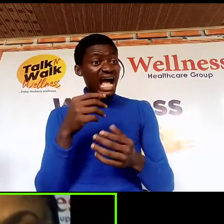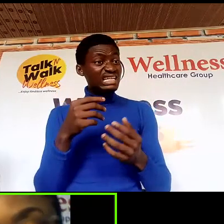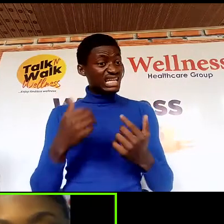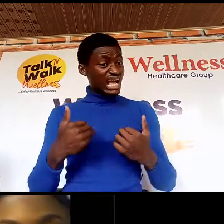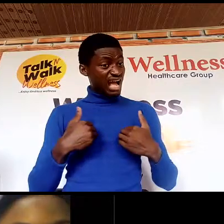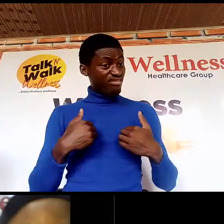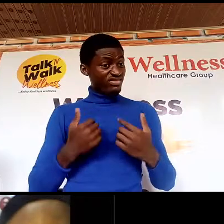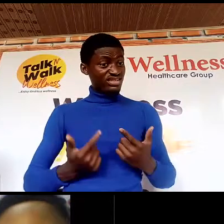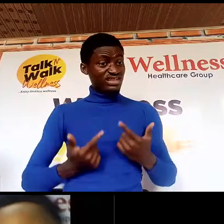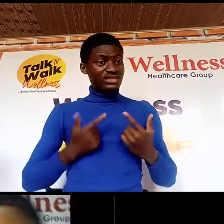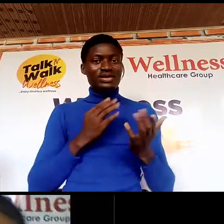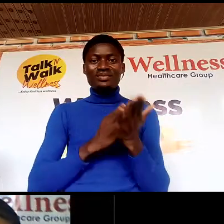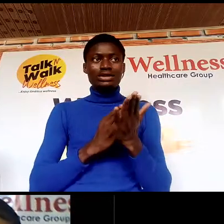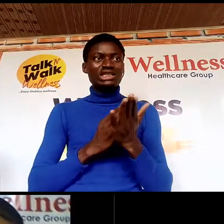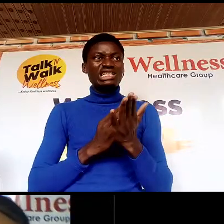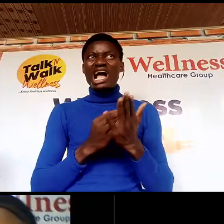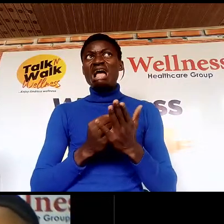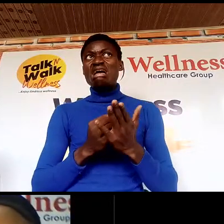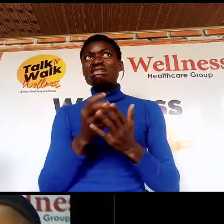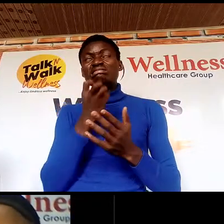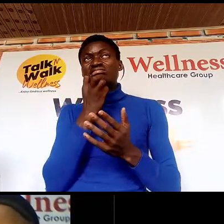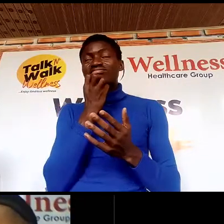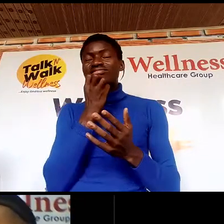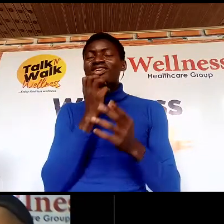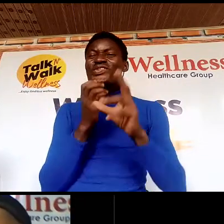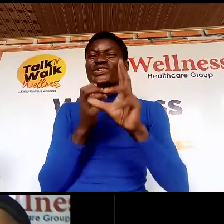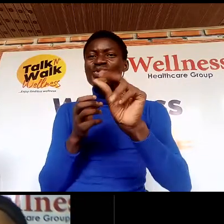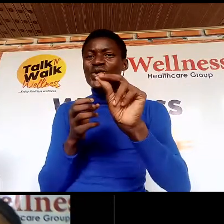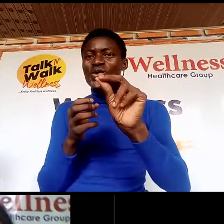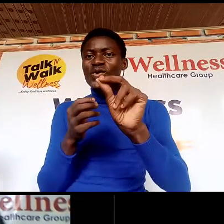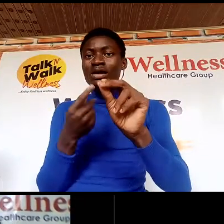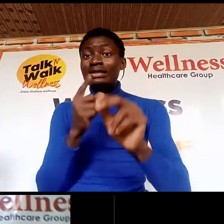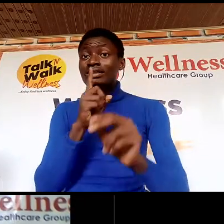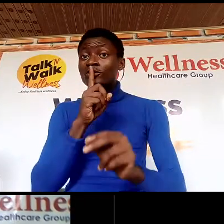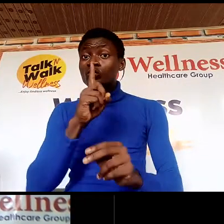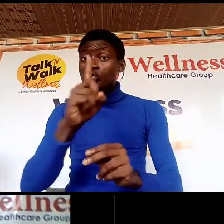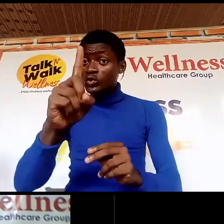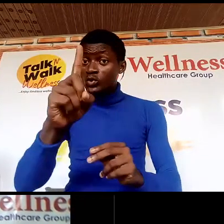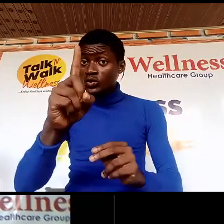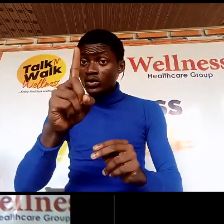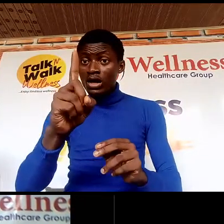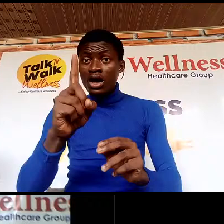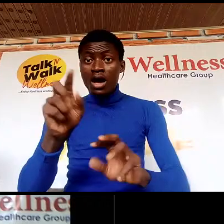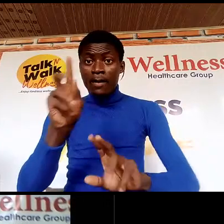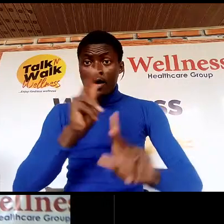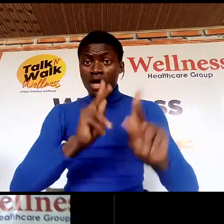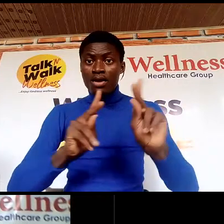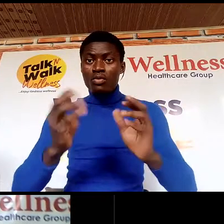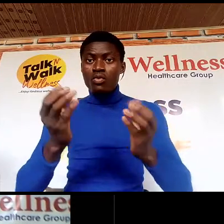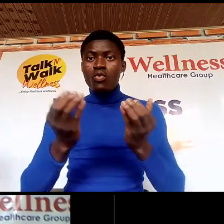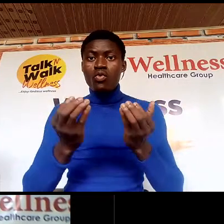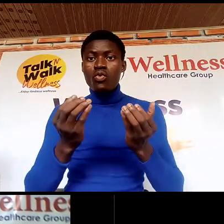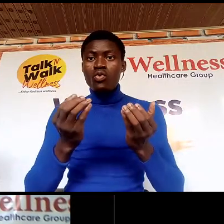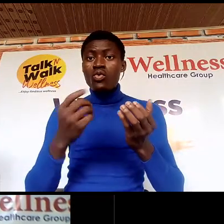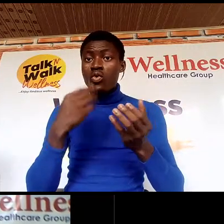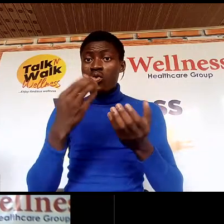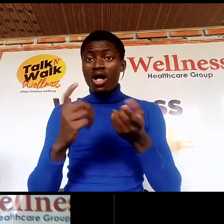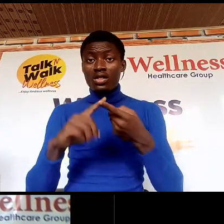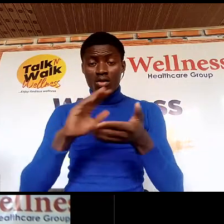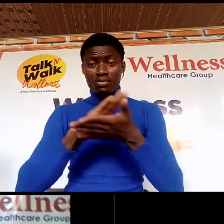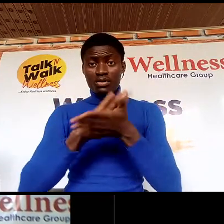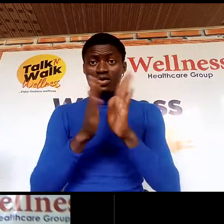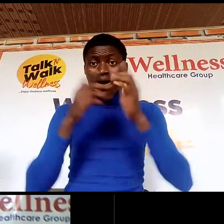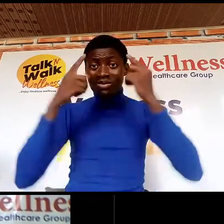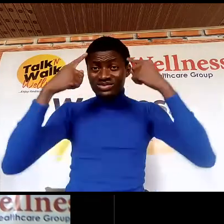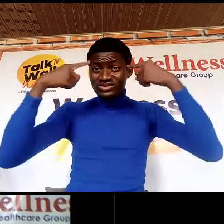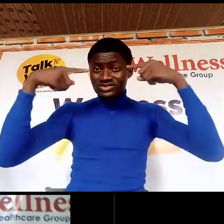people that actually want to make it in life, want to be successful in life, you have to be able to be in control. You have to know how much you are earning